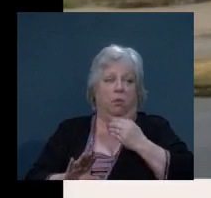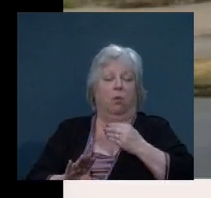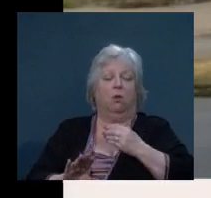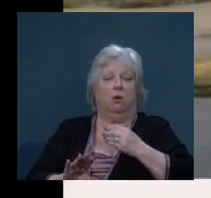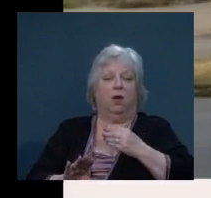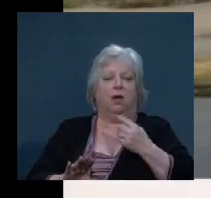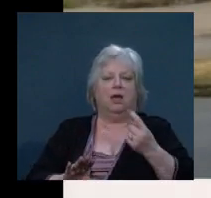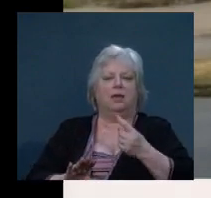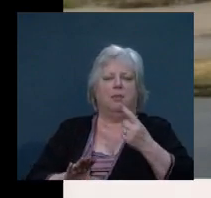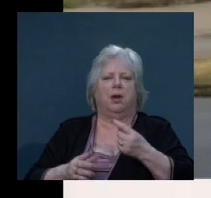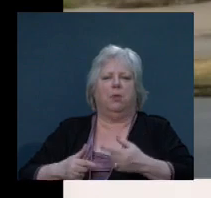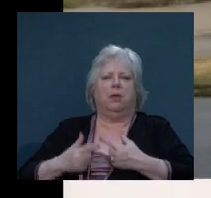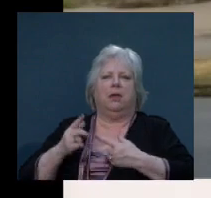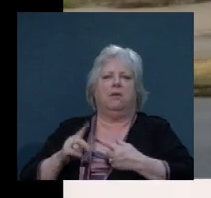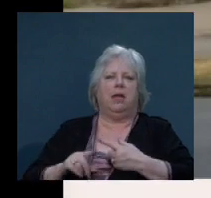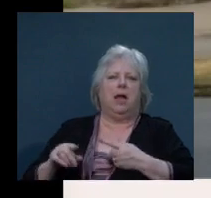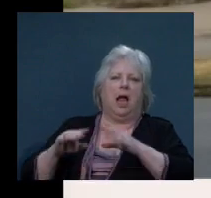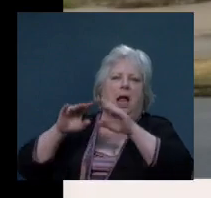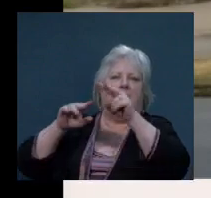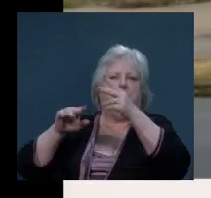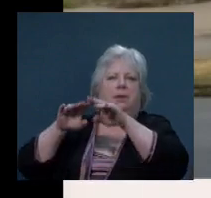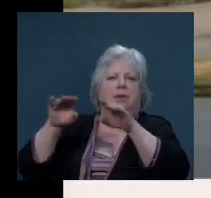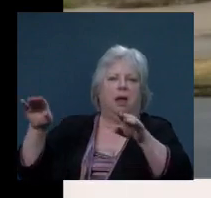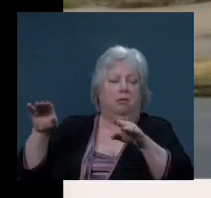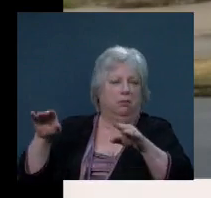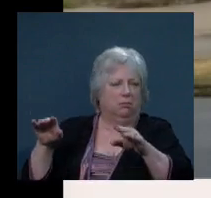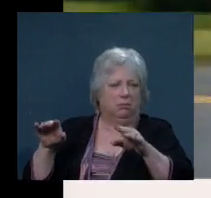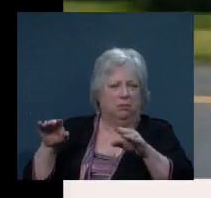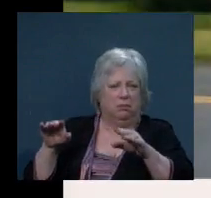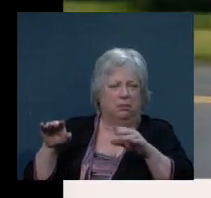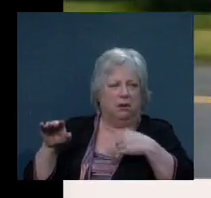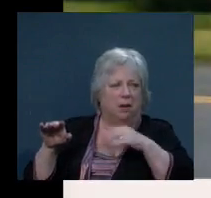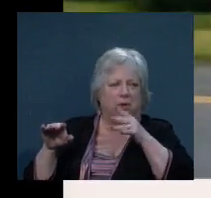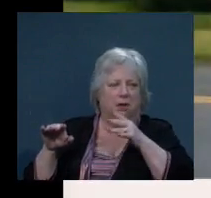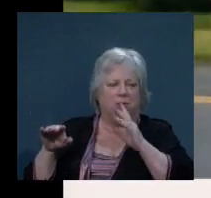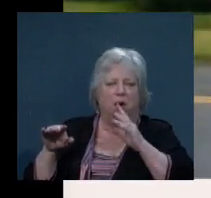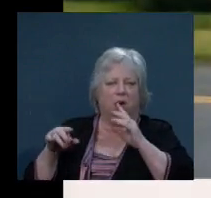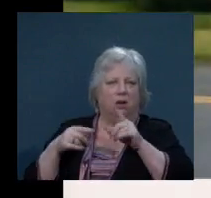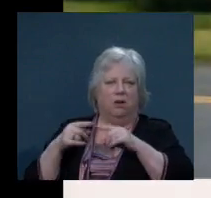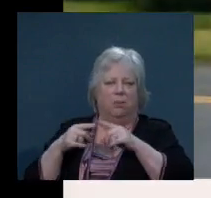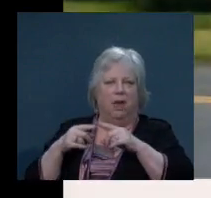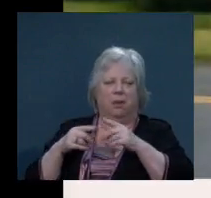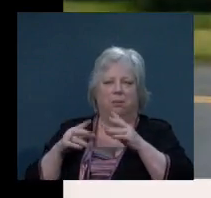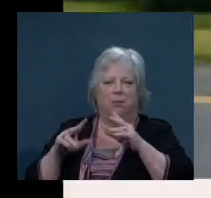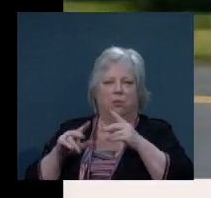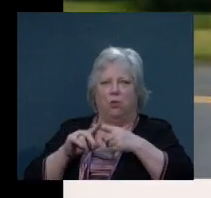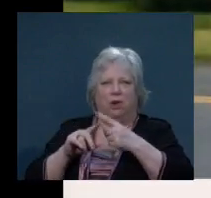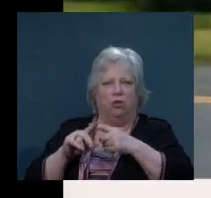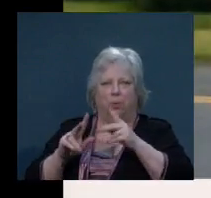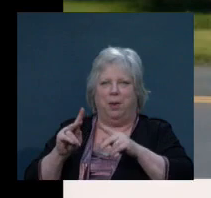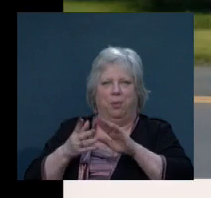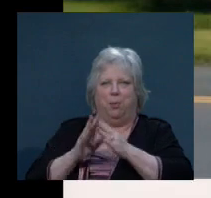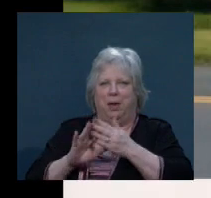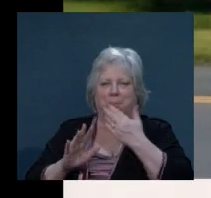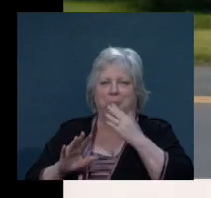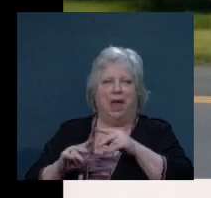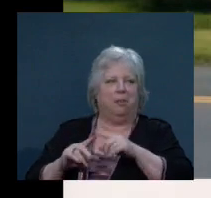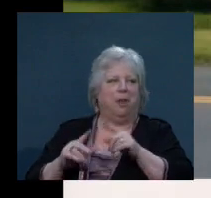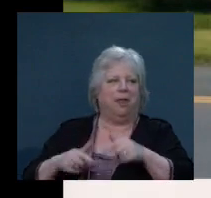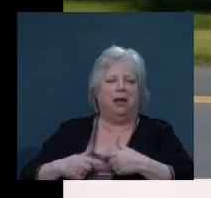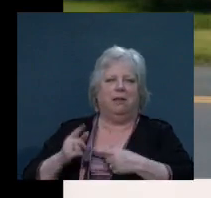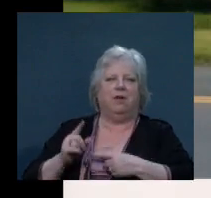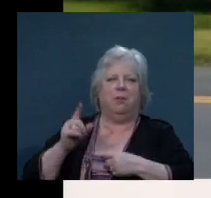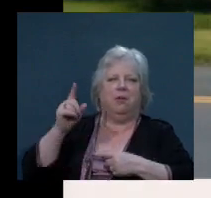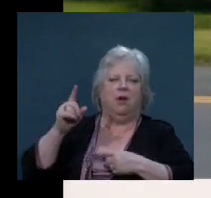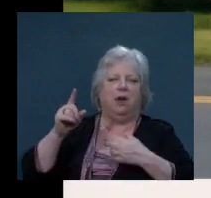of, somebody was living upstairs. Can I talk? I'm not talking about rental people being bad people or anything. They just lived upstairs,